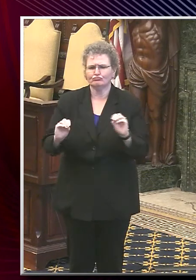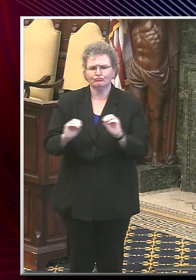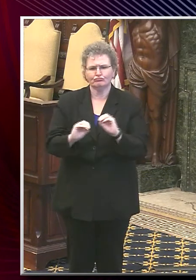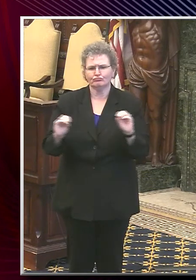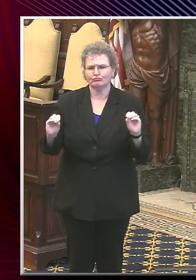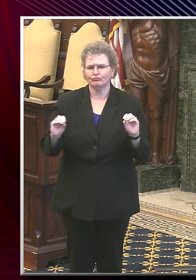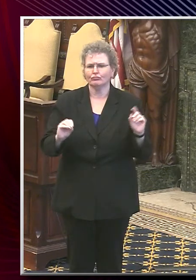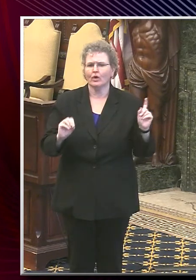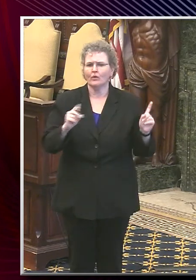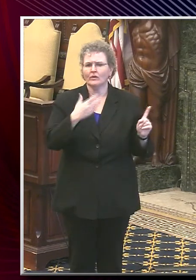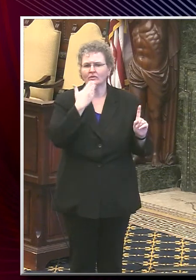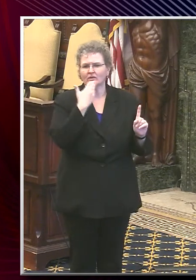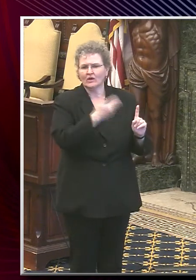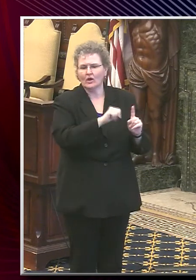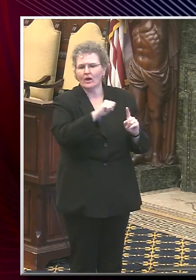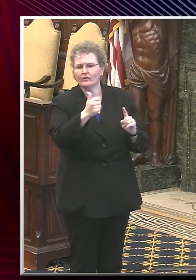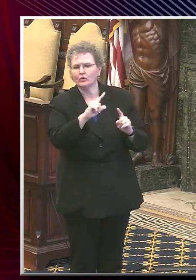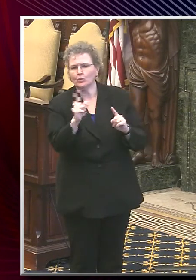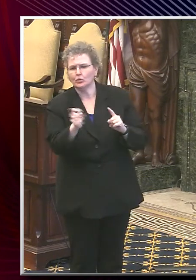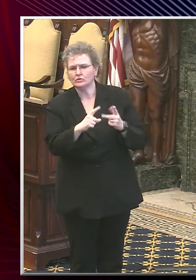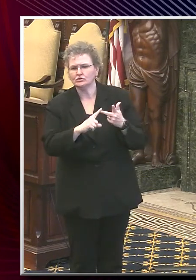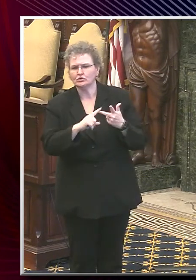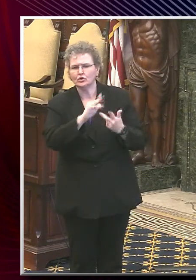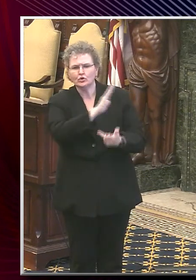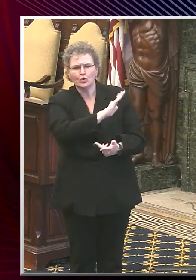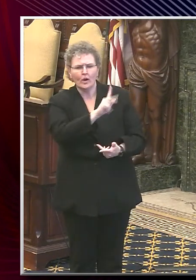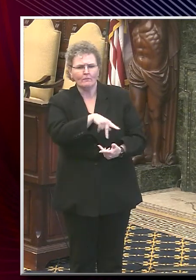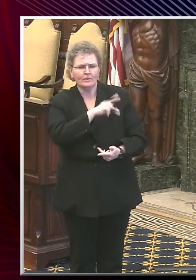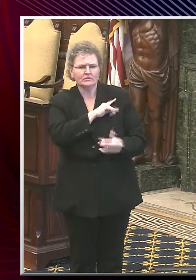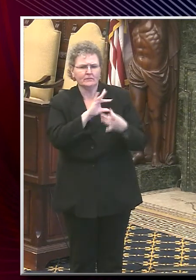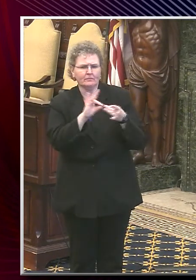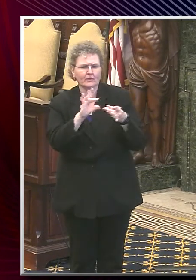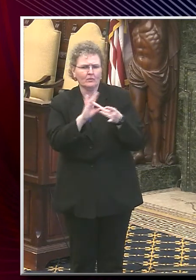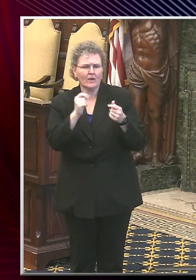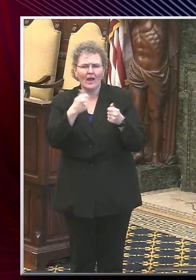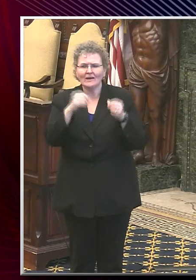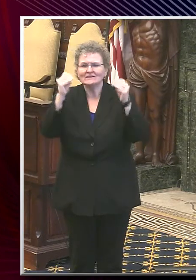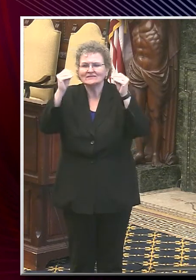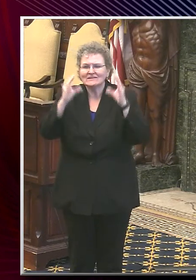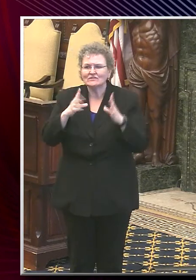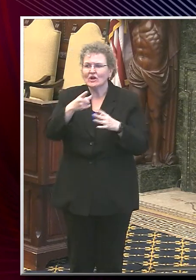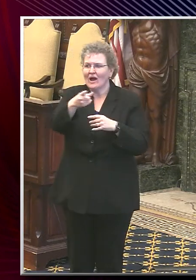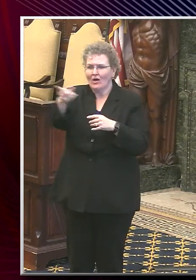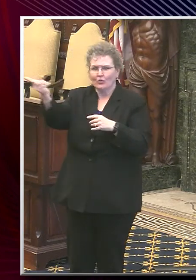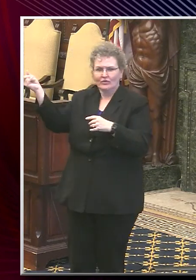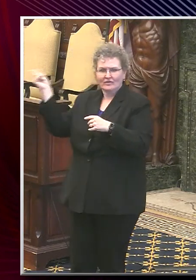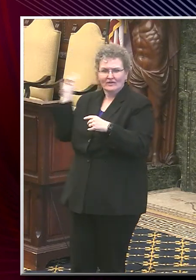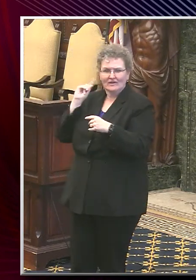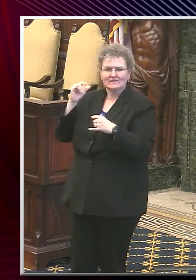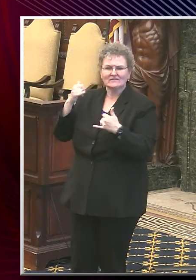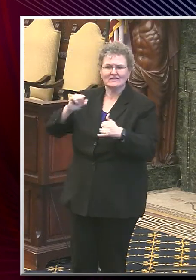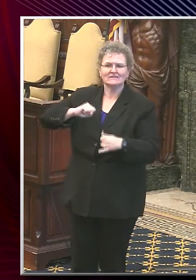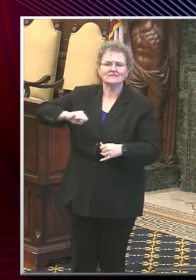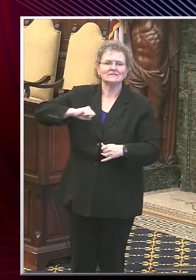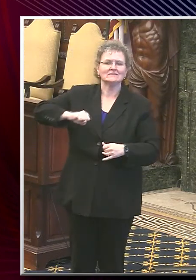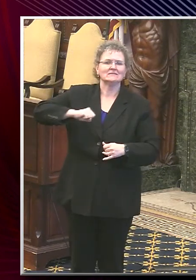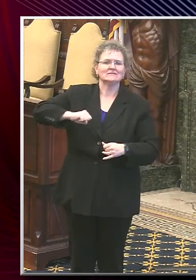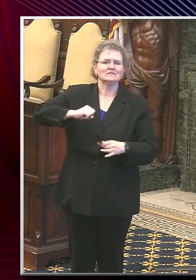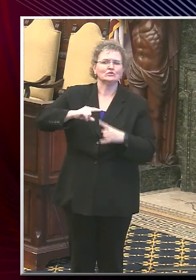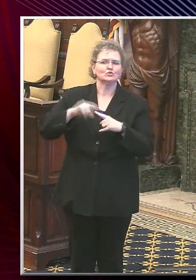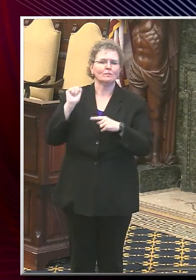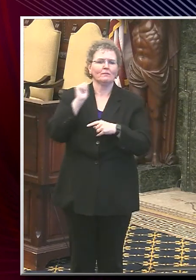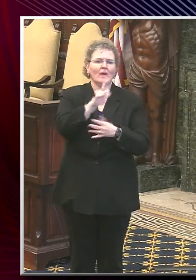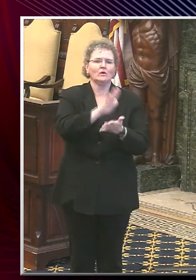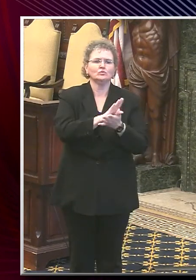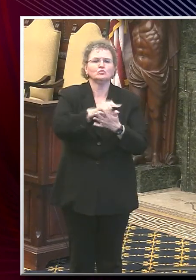Okay, last question. What is your personal message to any teacher out there still hesitant about returning to school tomorrow